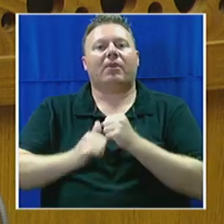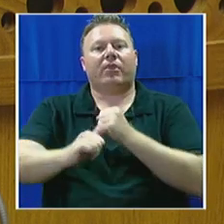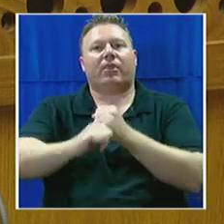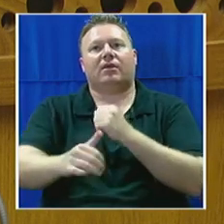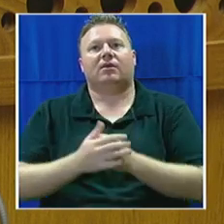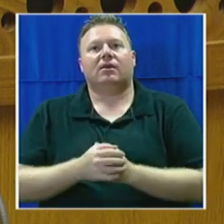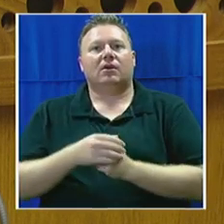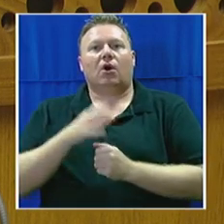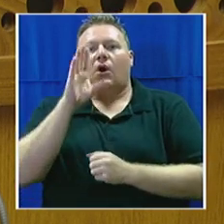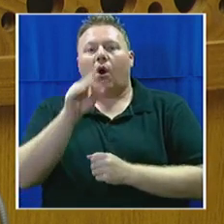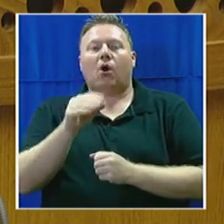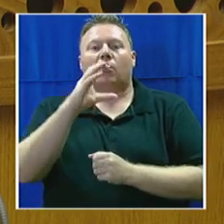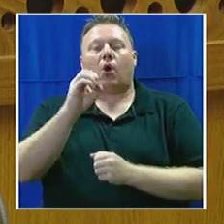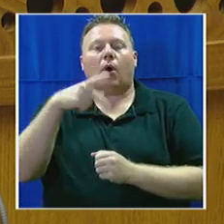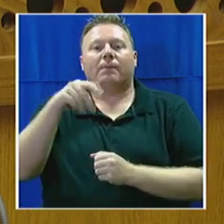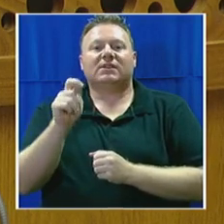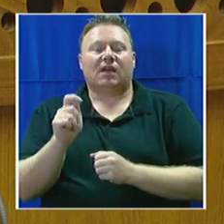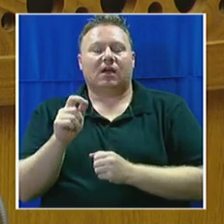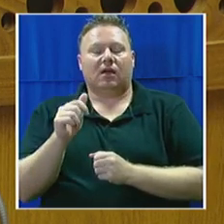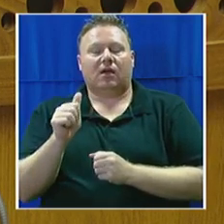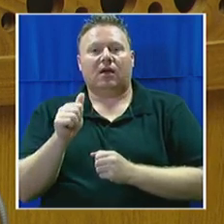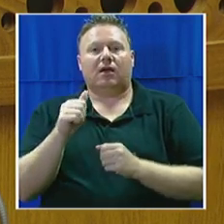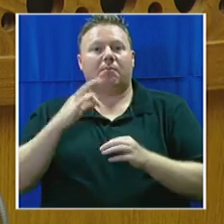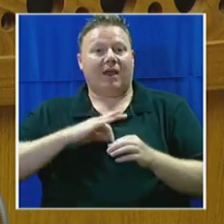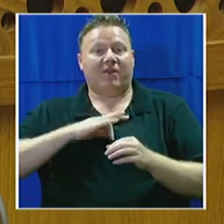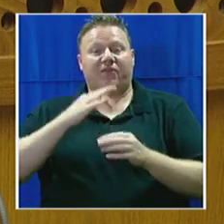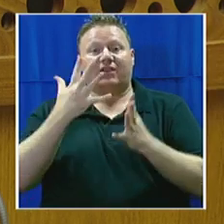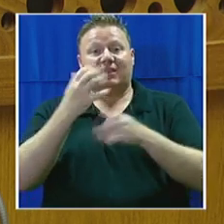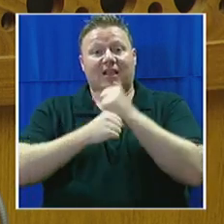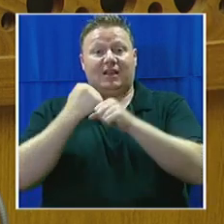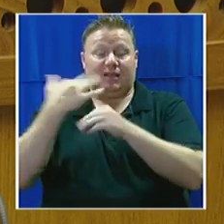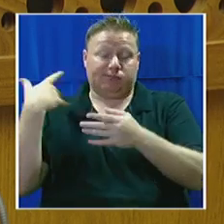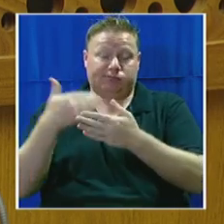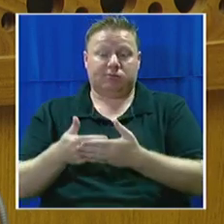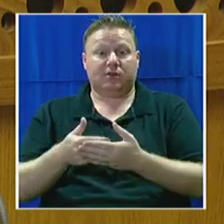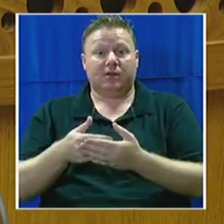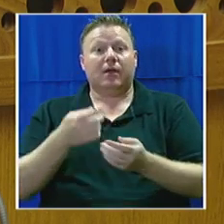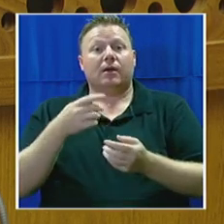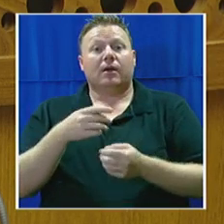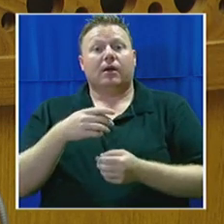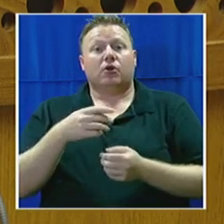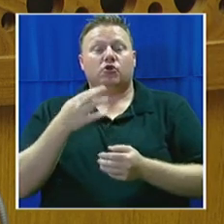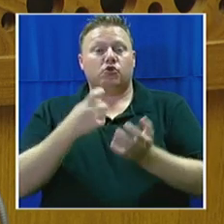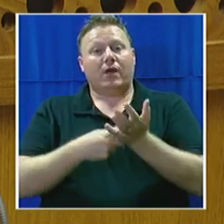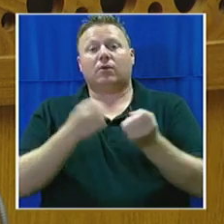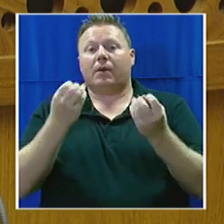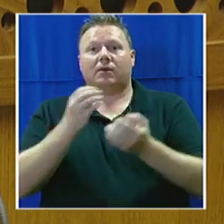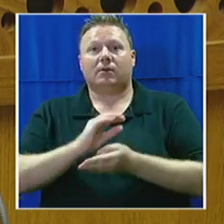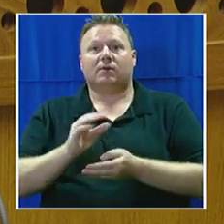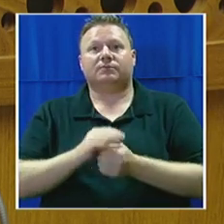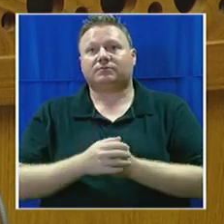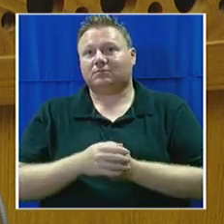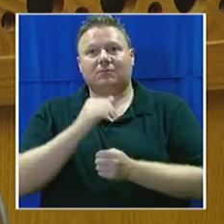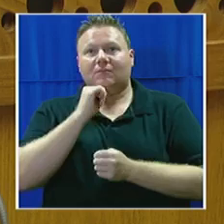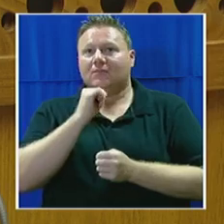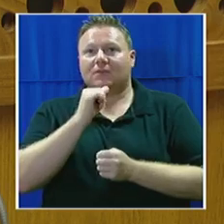ask COGTA to give you a report on the benefits of this program over the last decade after investing billions of rands, they will tell you that they haven't even